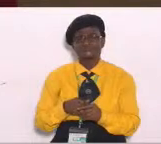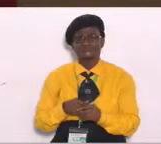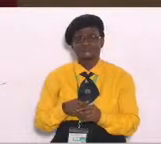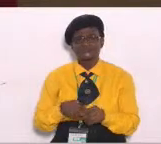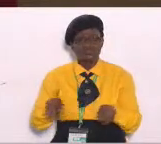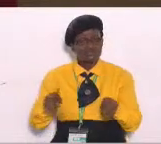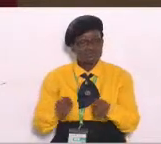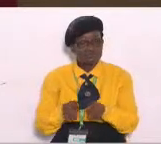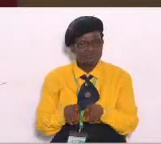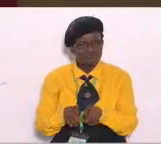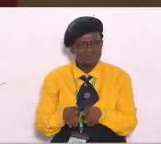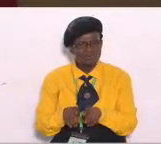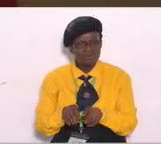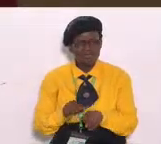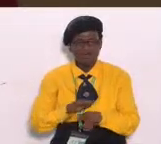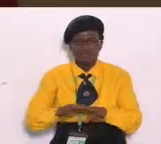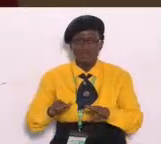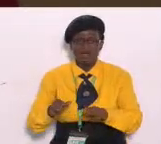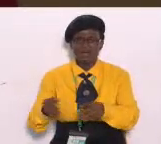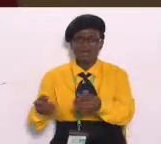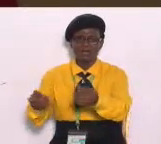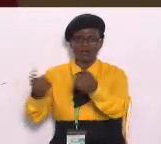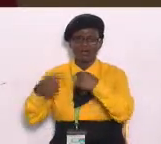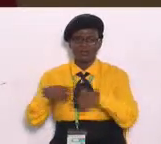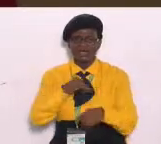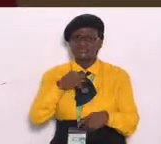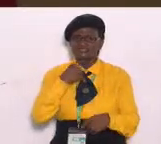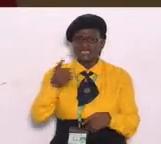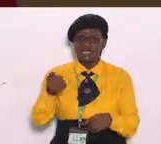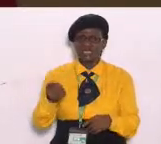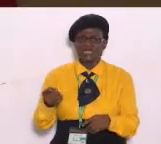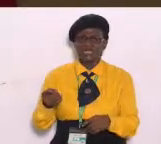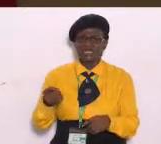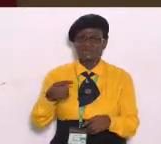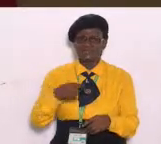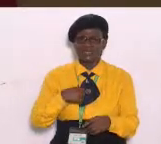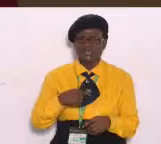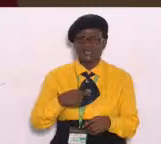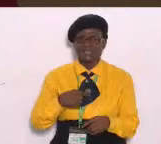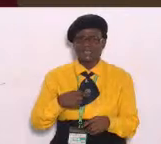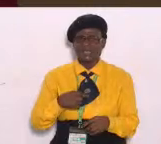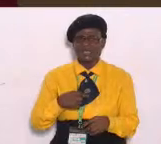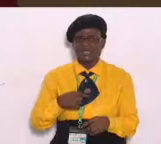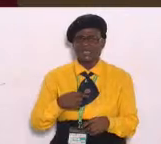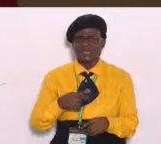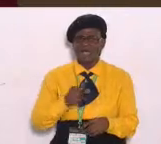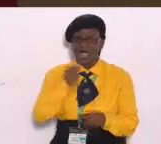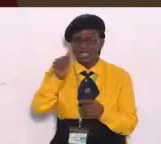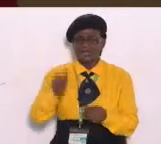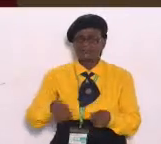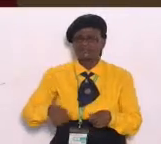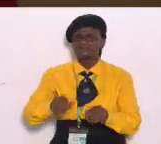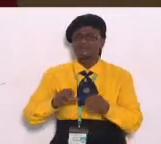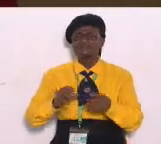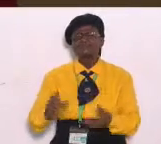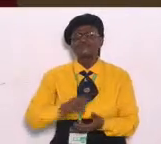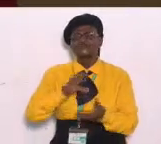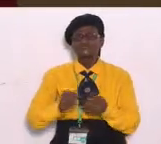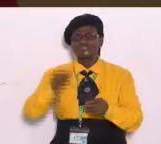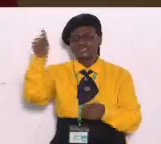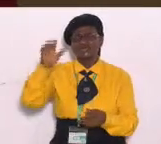So don't come and tell me you are rich. He will tell you, I am richer than the richest. That what I gave